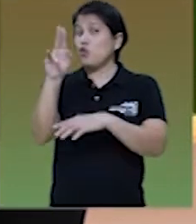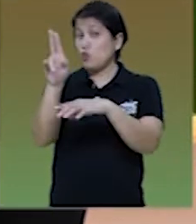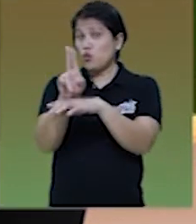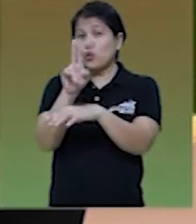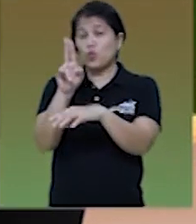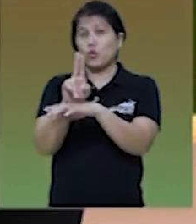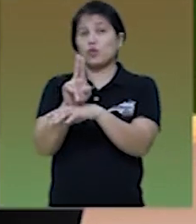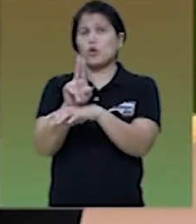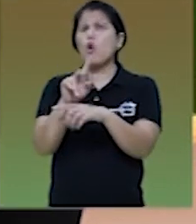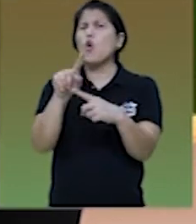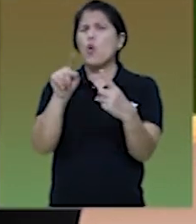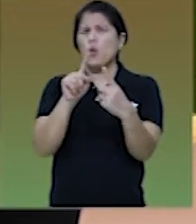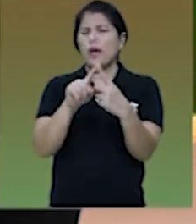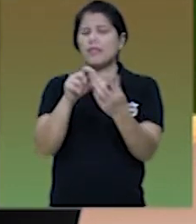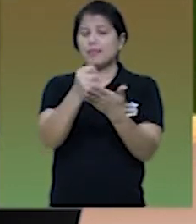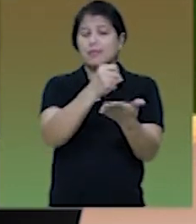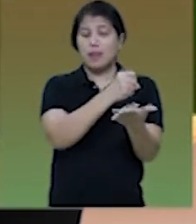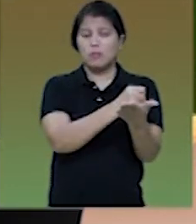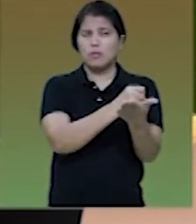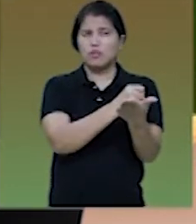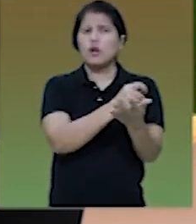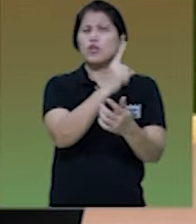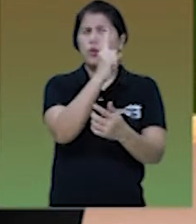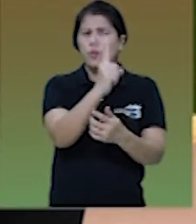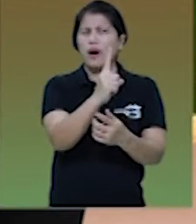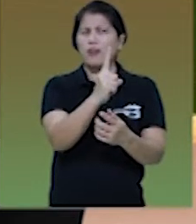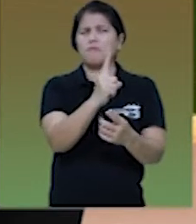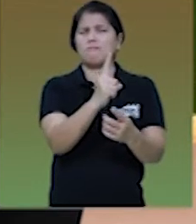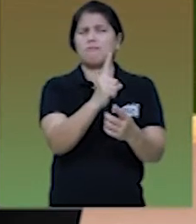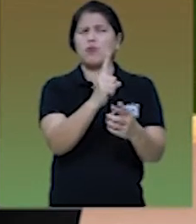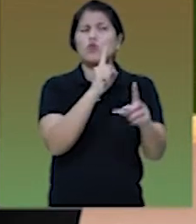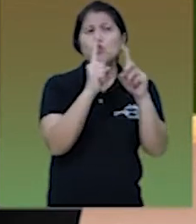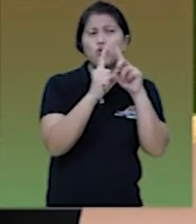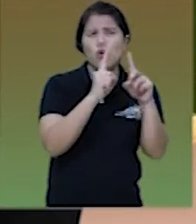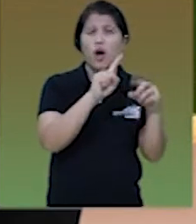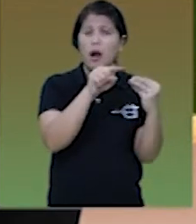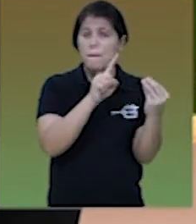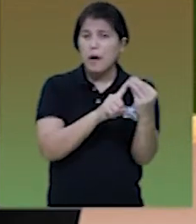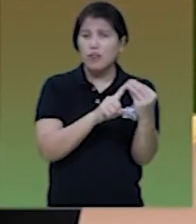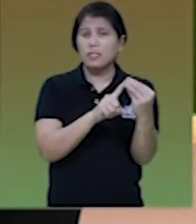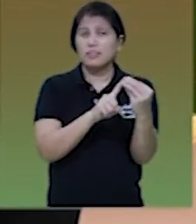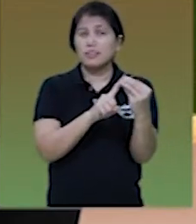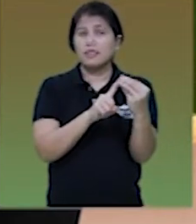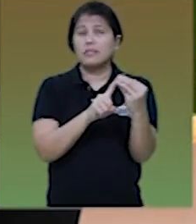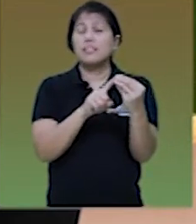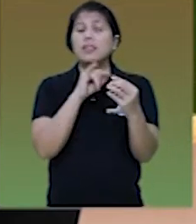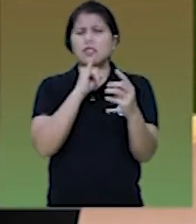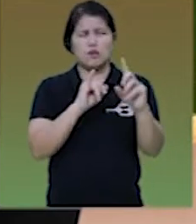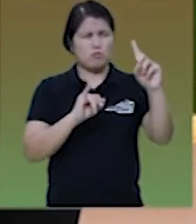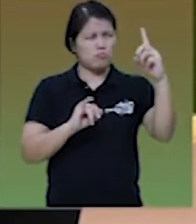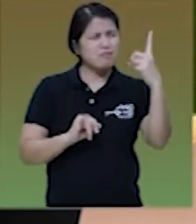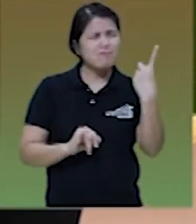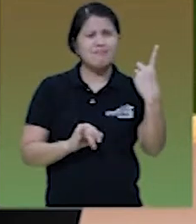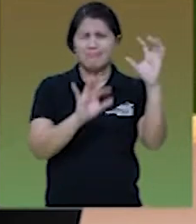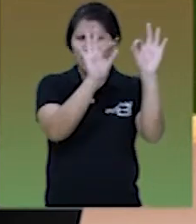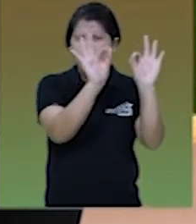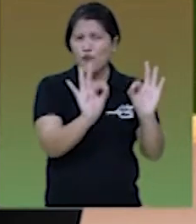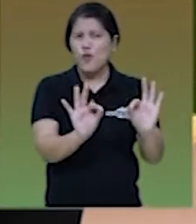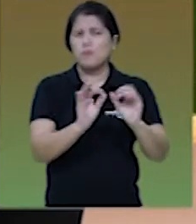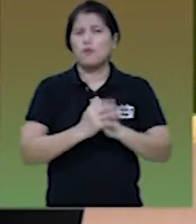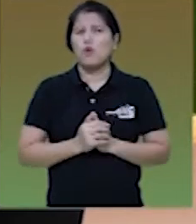Is used when the subject or the one being talked about in the sentence is in singular